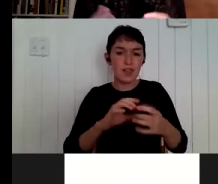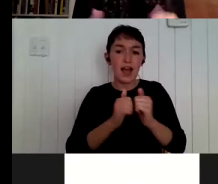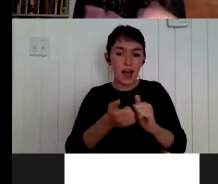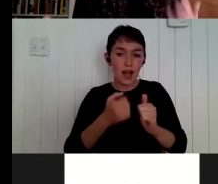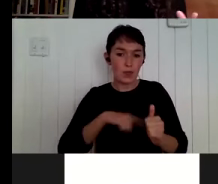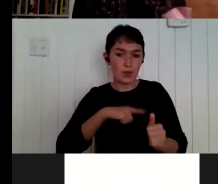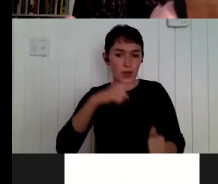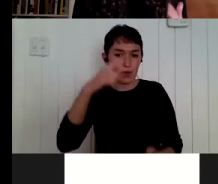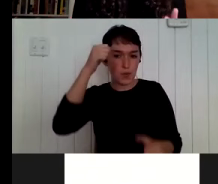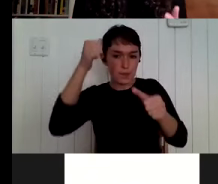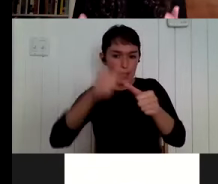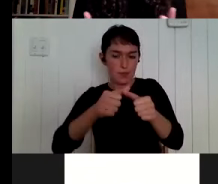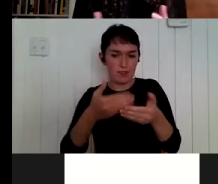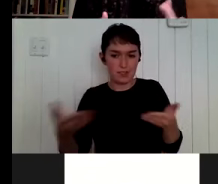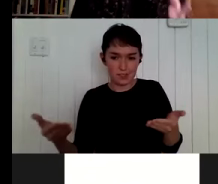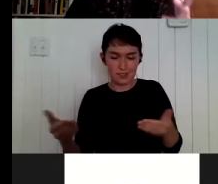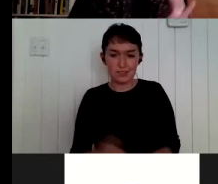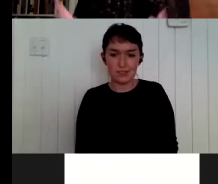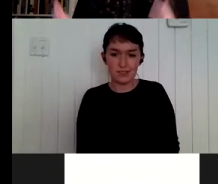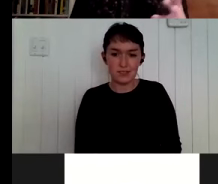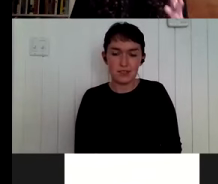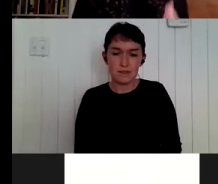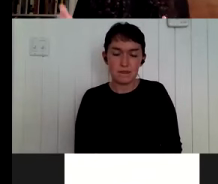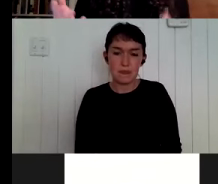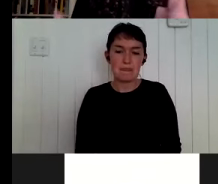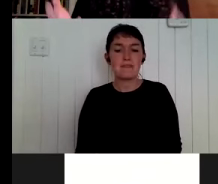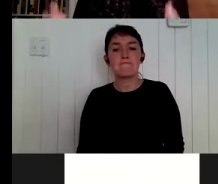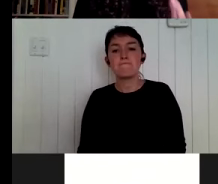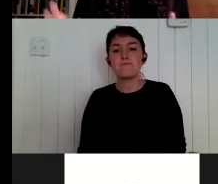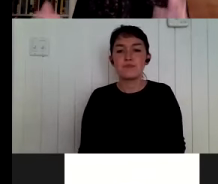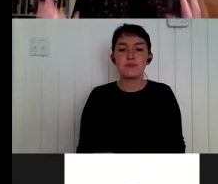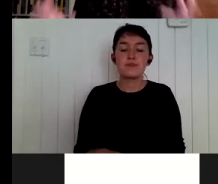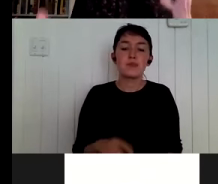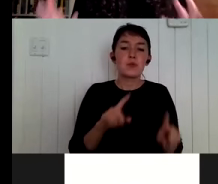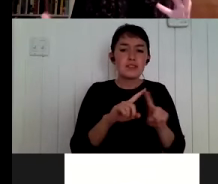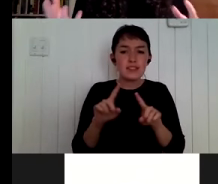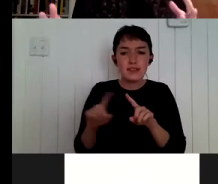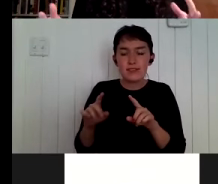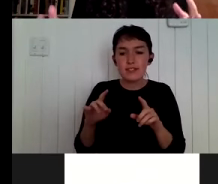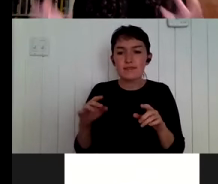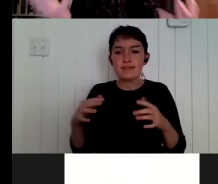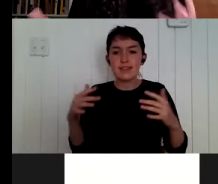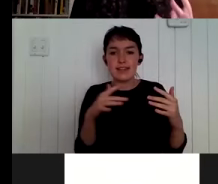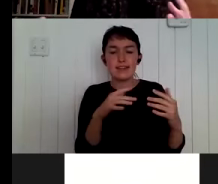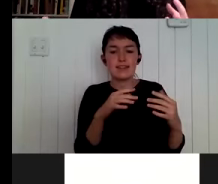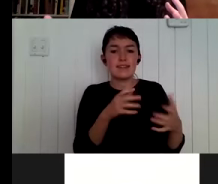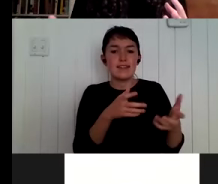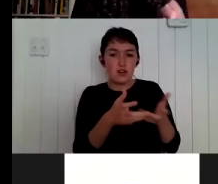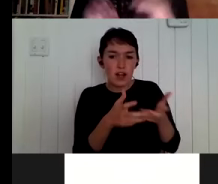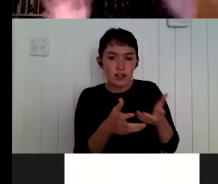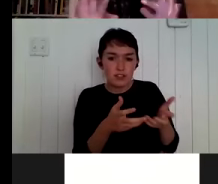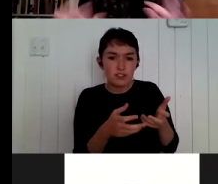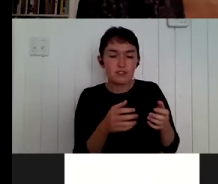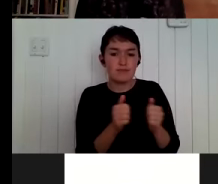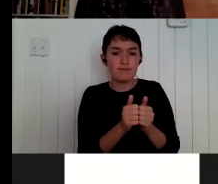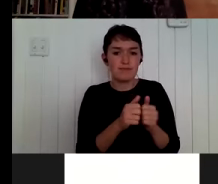the sort of mechanism by which this interplay or these interactions between these different brain regions can talk to each other.